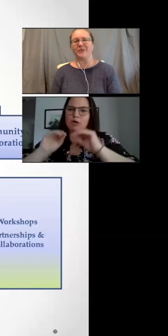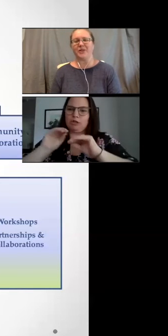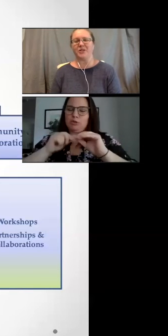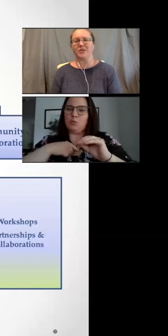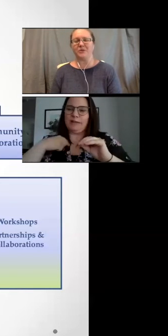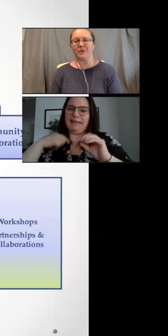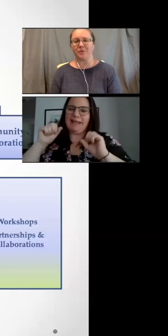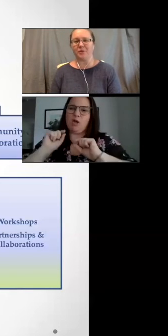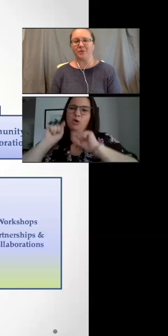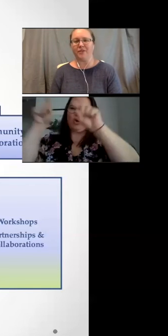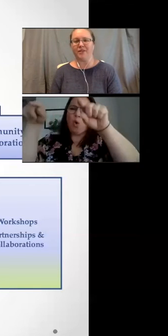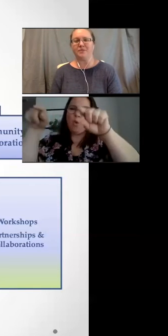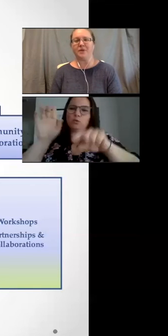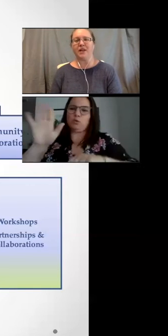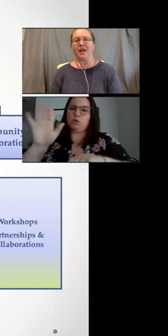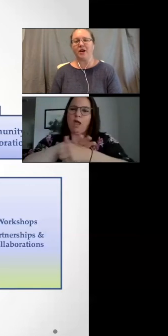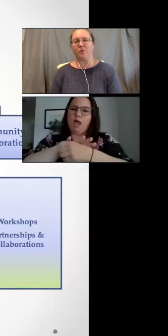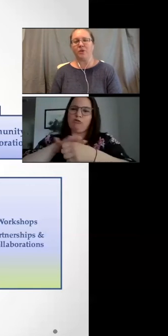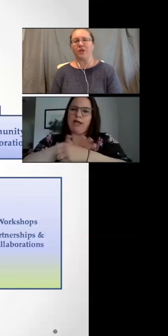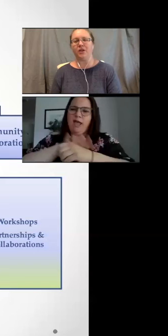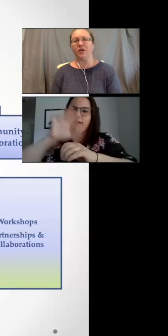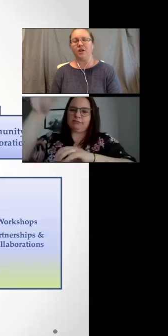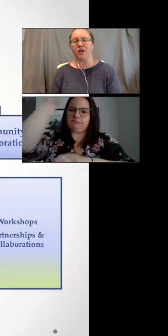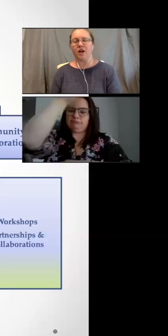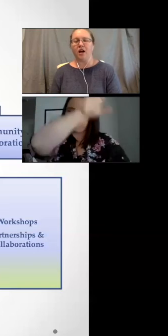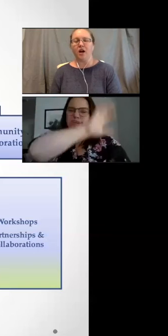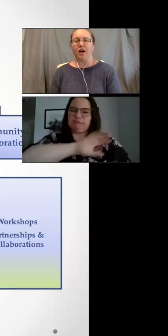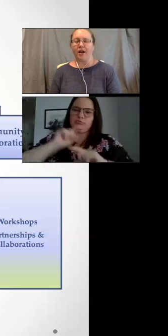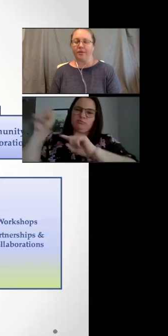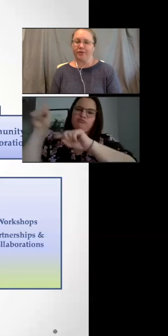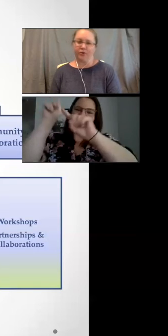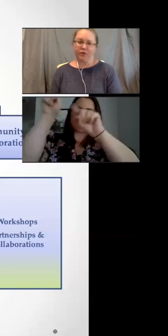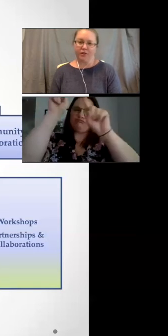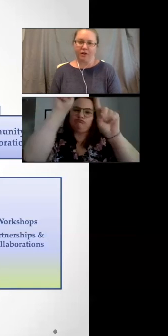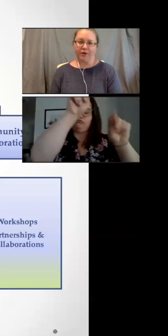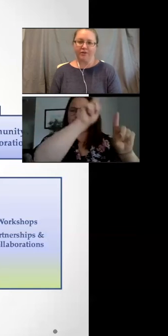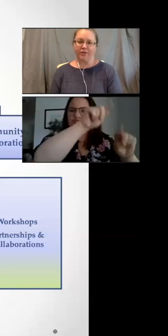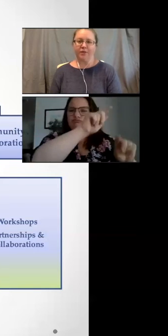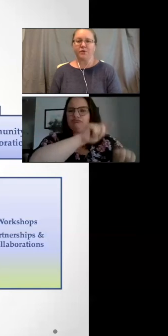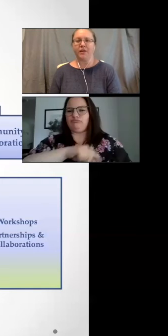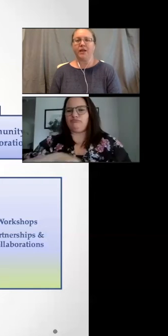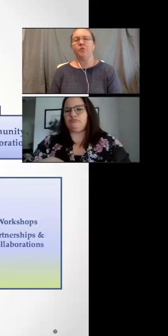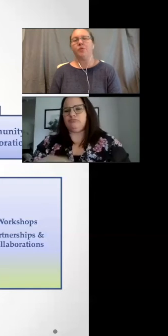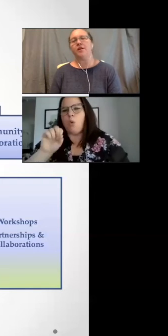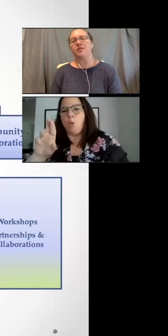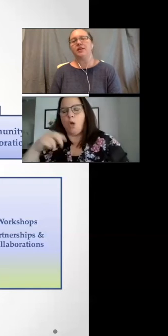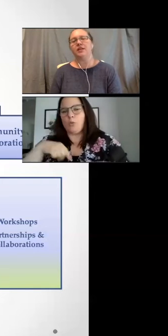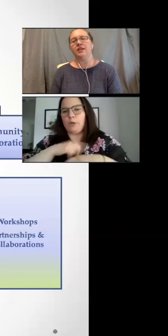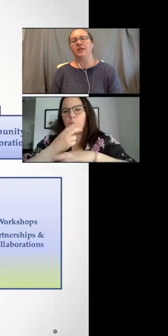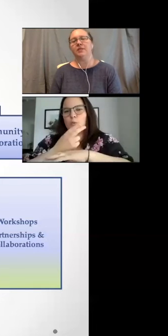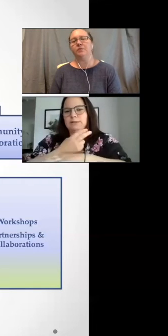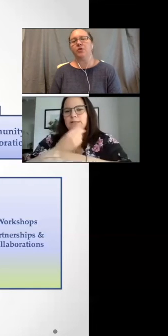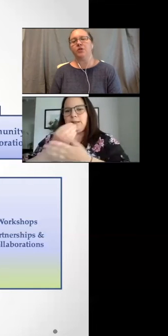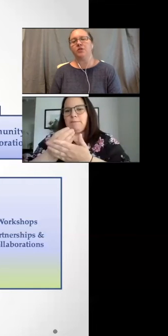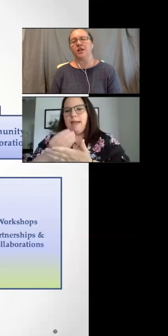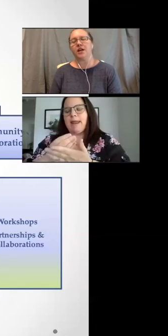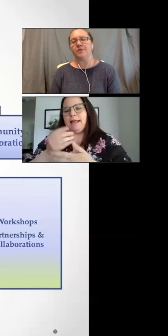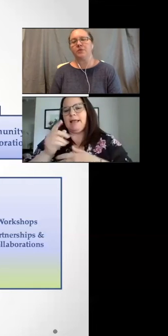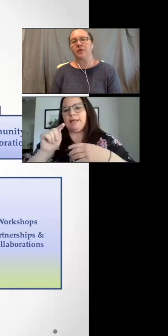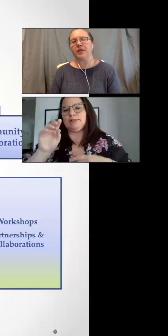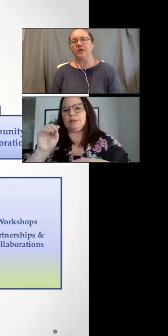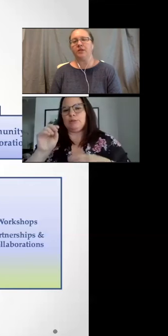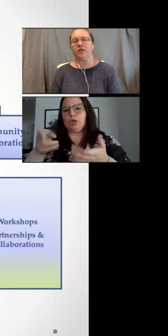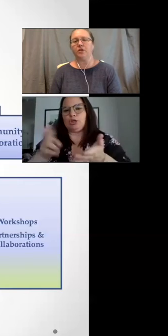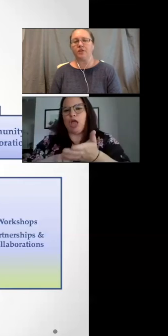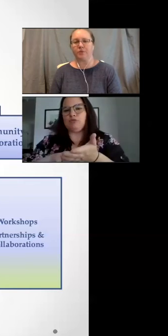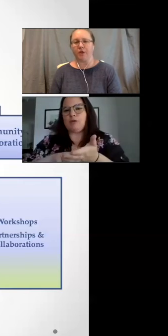of outreach throughout the province, but now we are, of course, our wings are clipped right now, but in good times, we